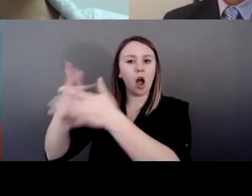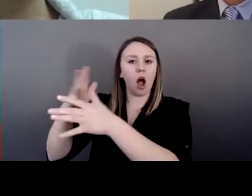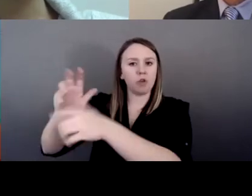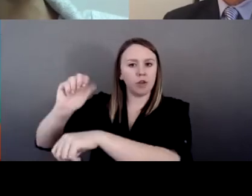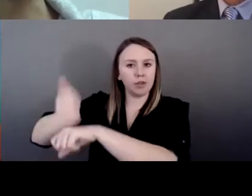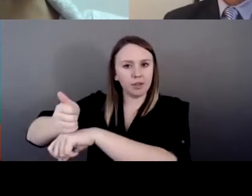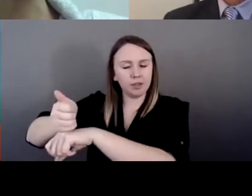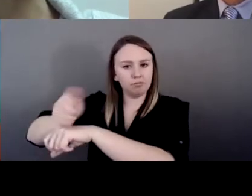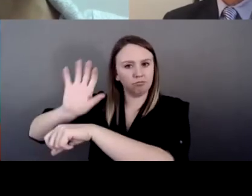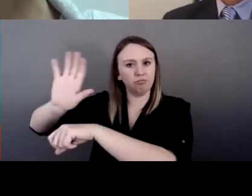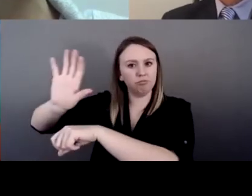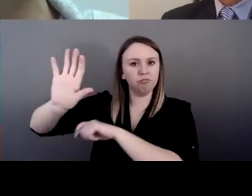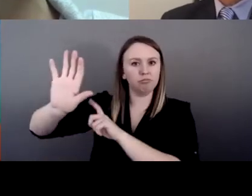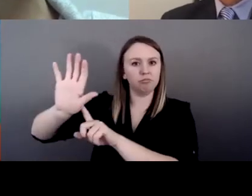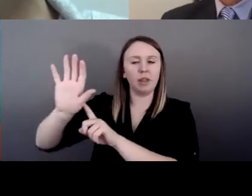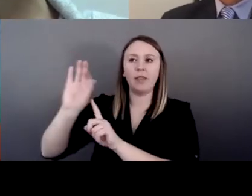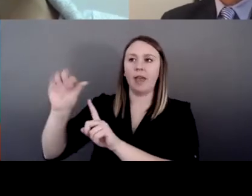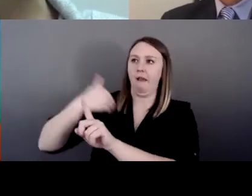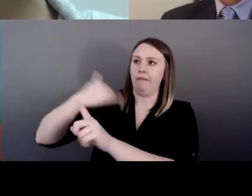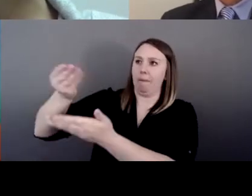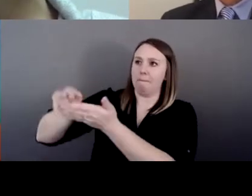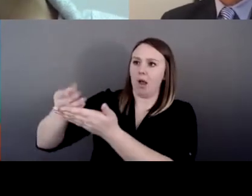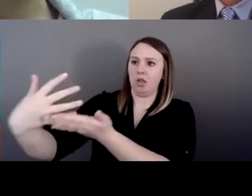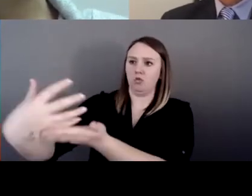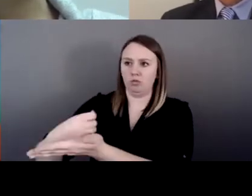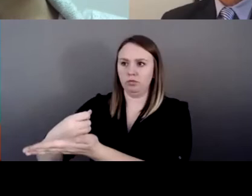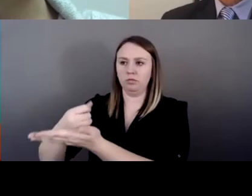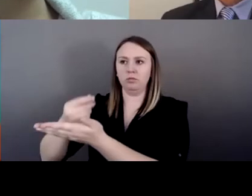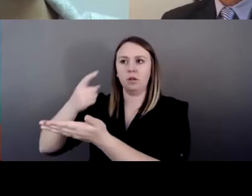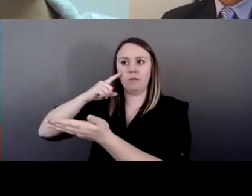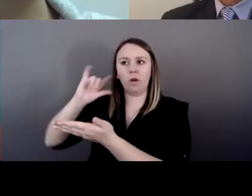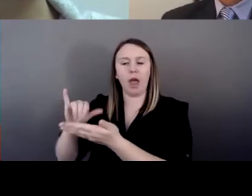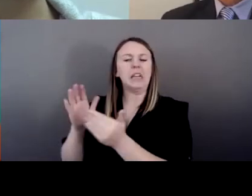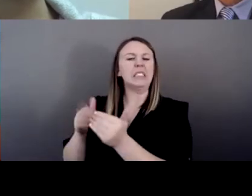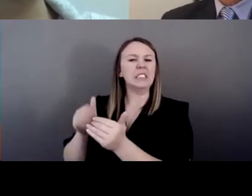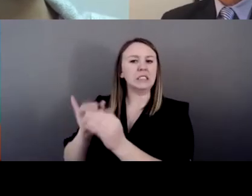it's budgeted for, right? Those things are accounted for easily.